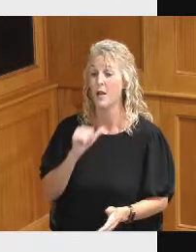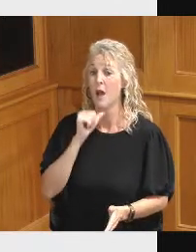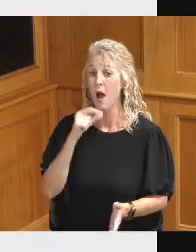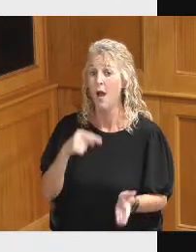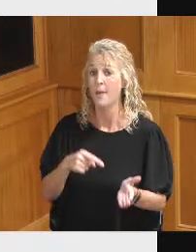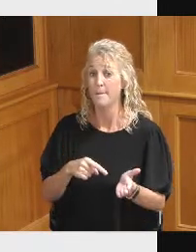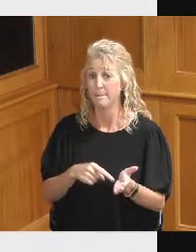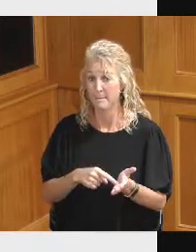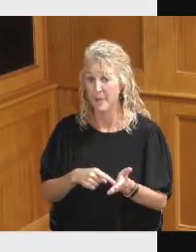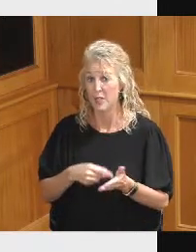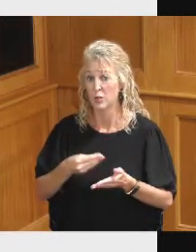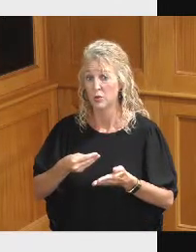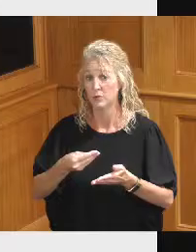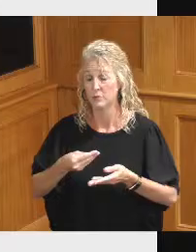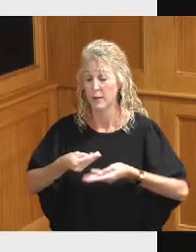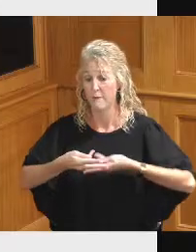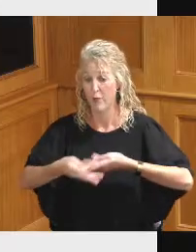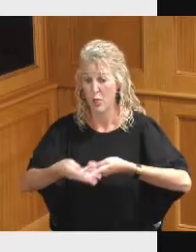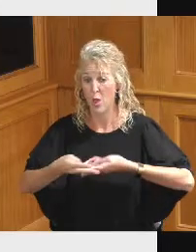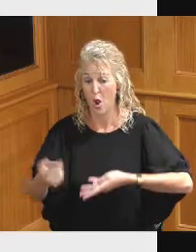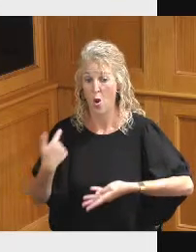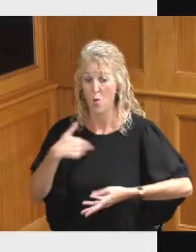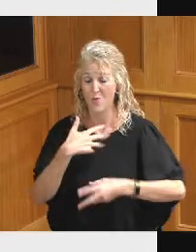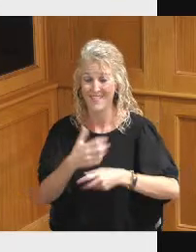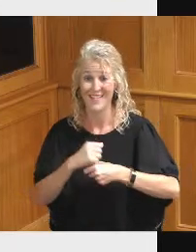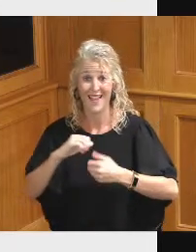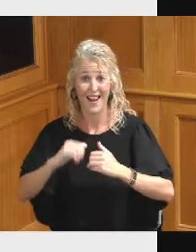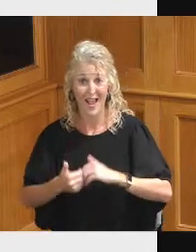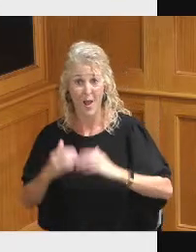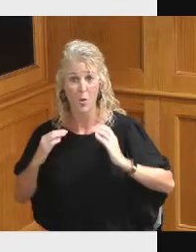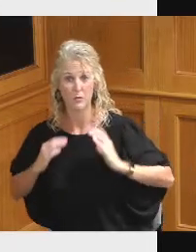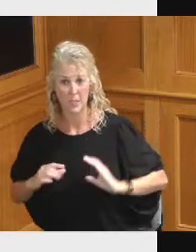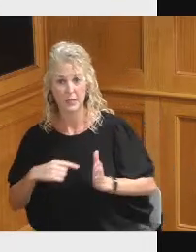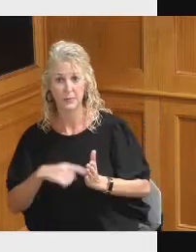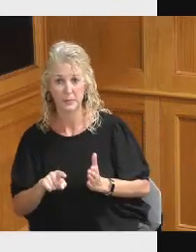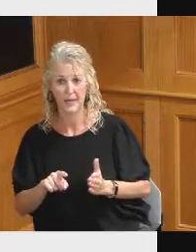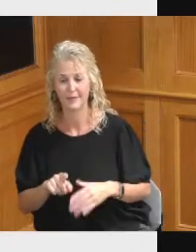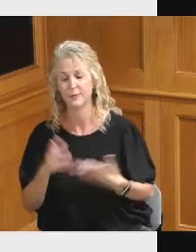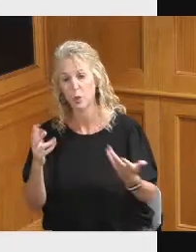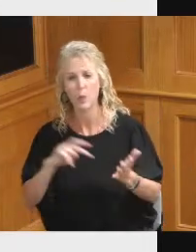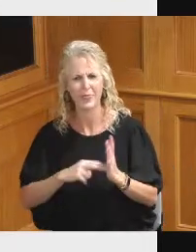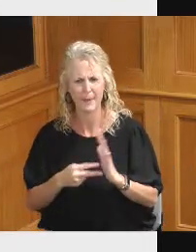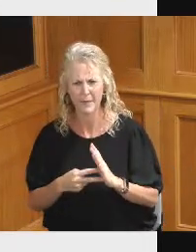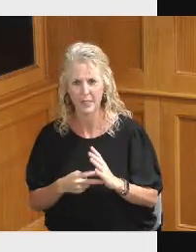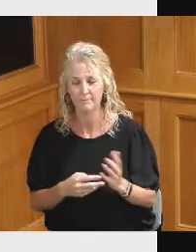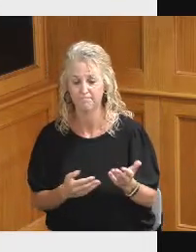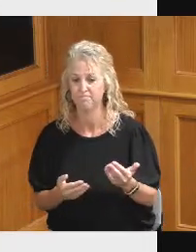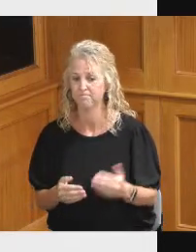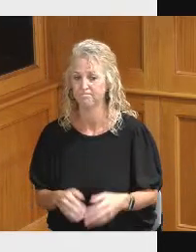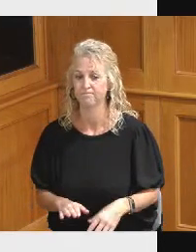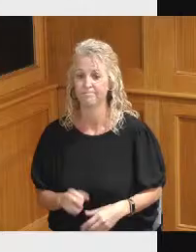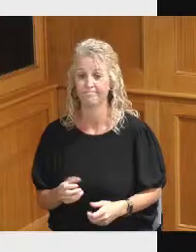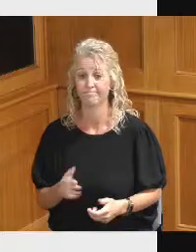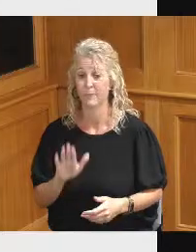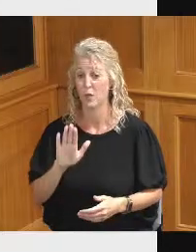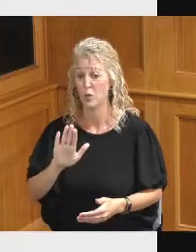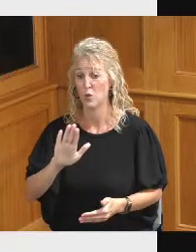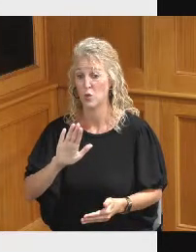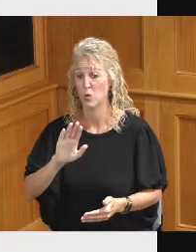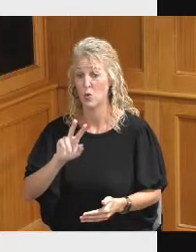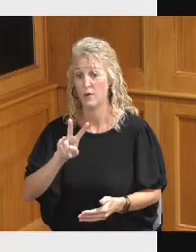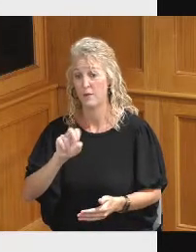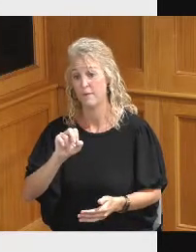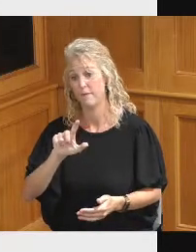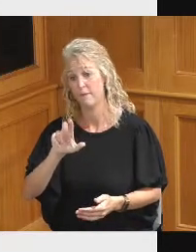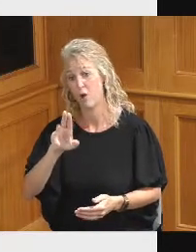flow being recovered in the customer component, meaning really regardless of how much volume you're contributing, we need to recover